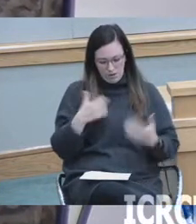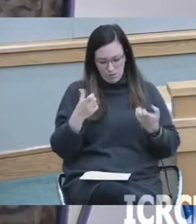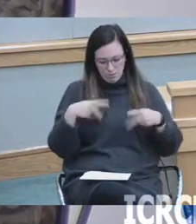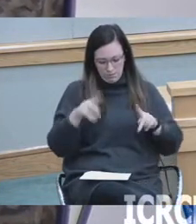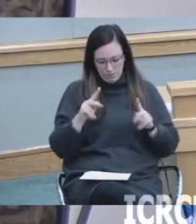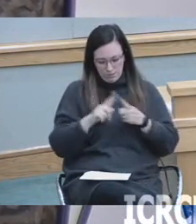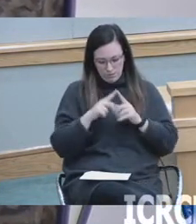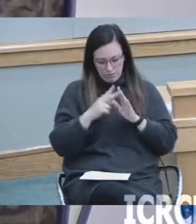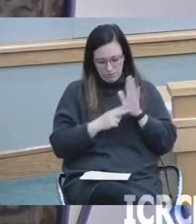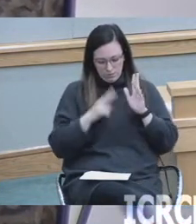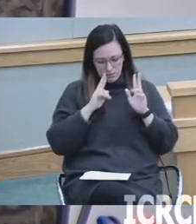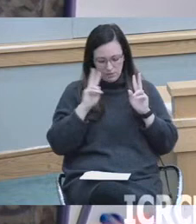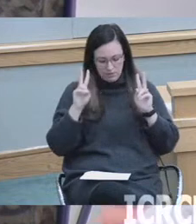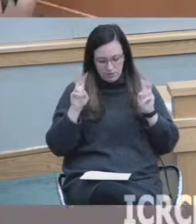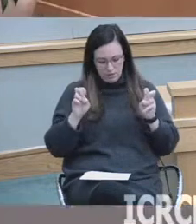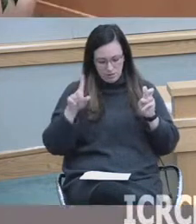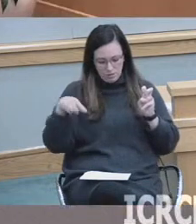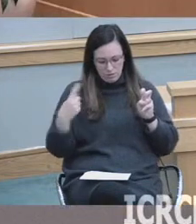title only.